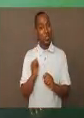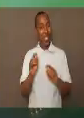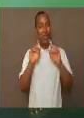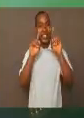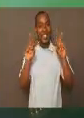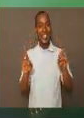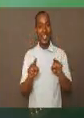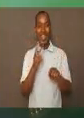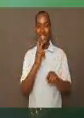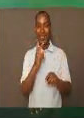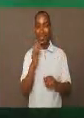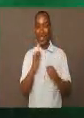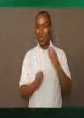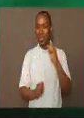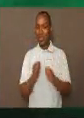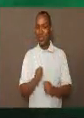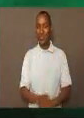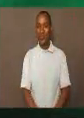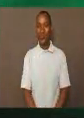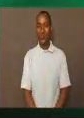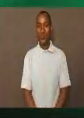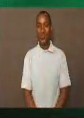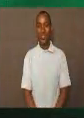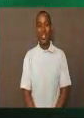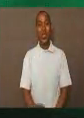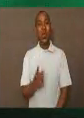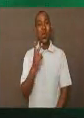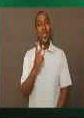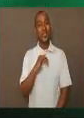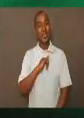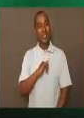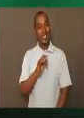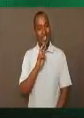you see on screen. Are the two similar?